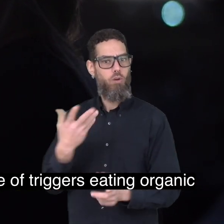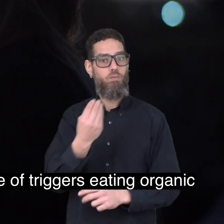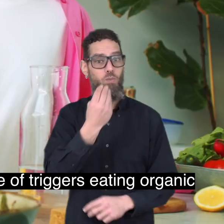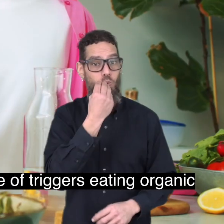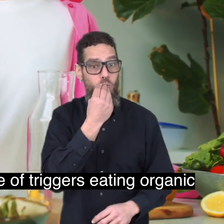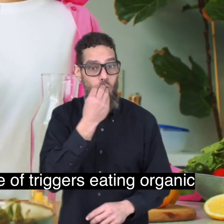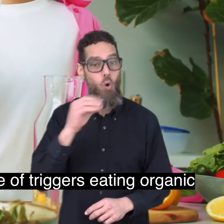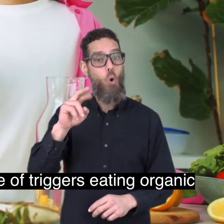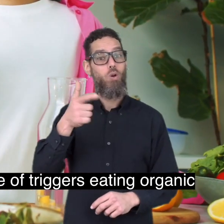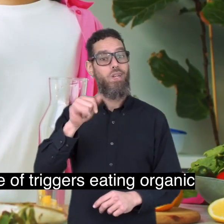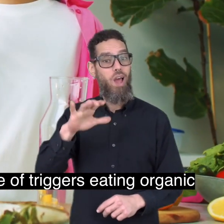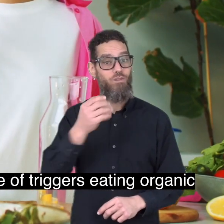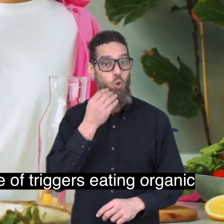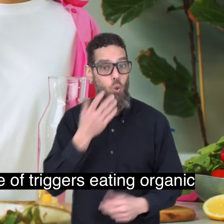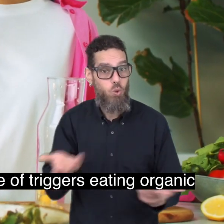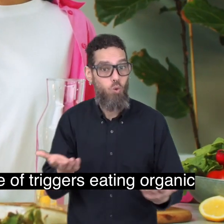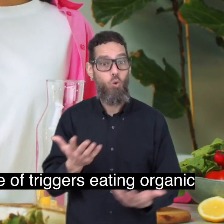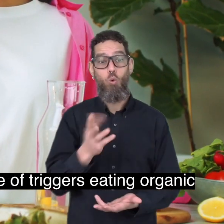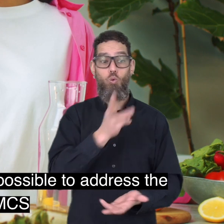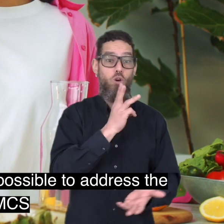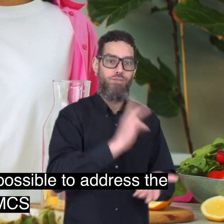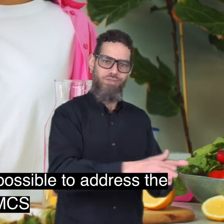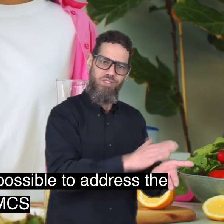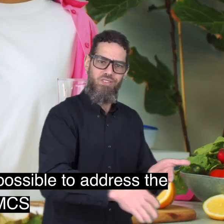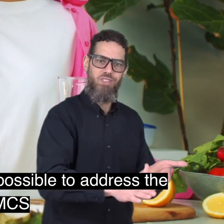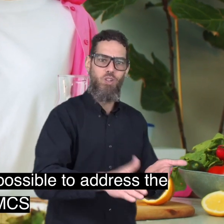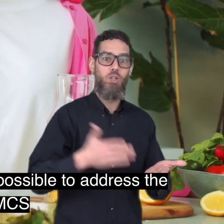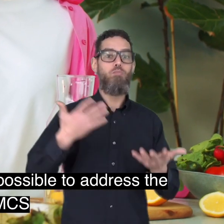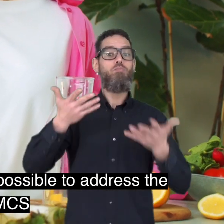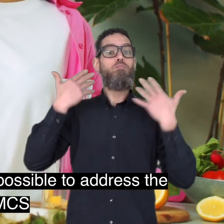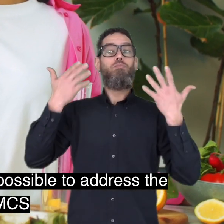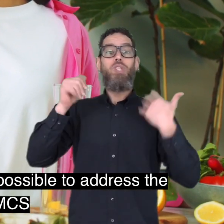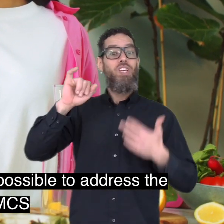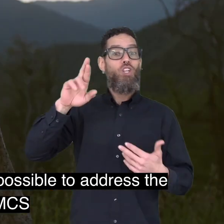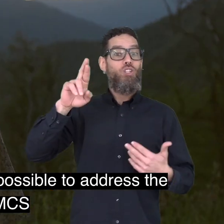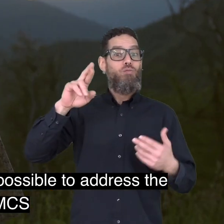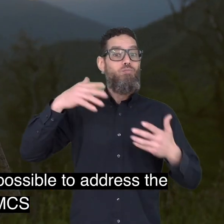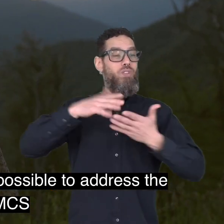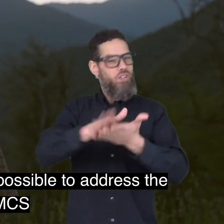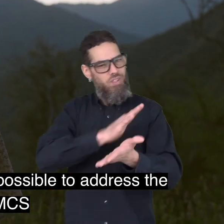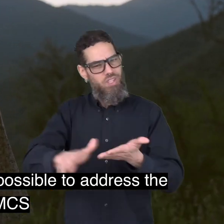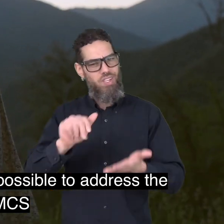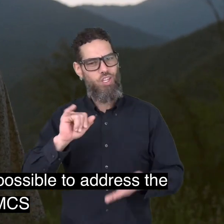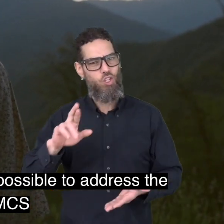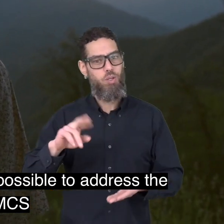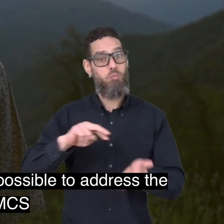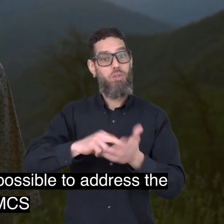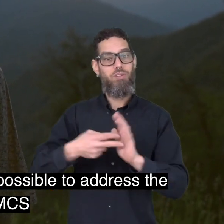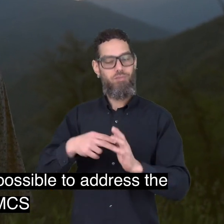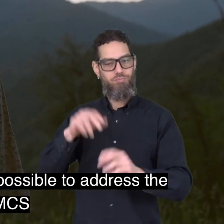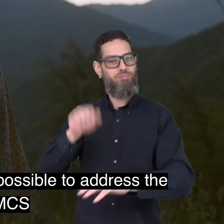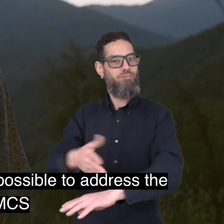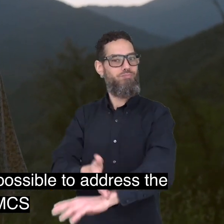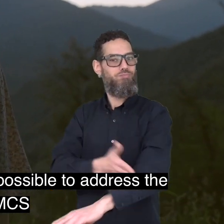triggers. Eating organic food, drinking clean water, and breathing clean air. Without this, improvement